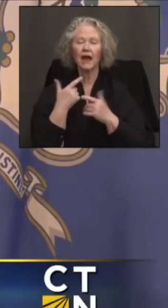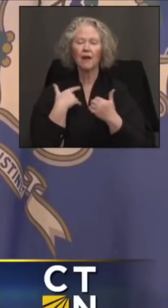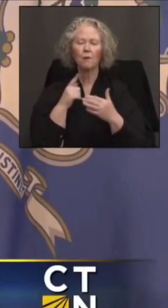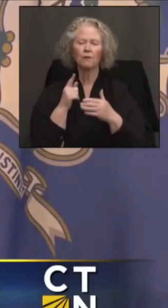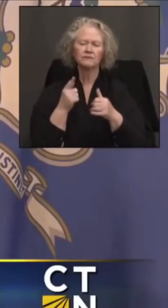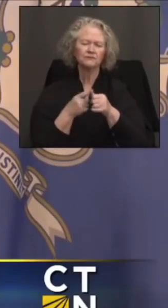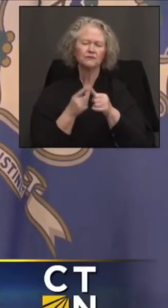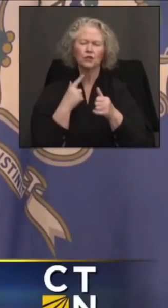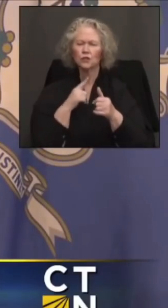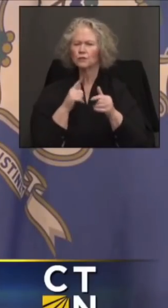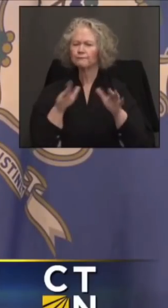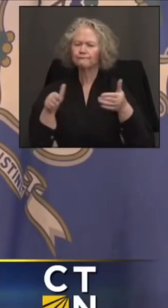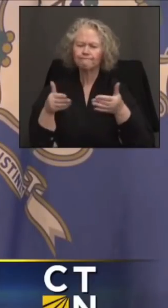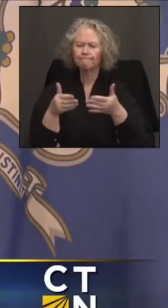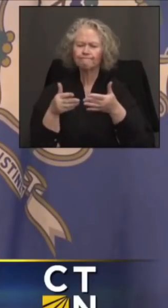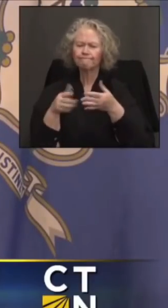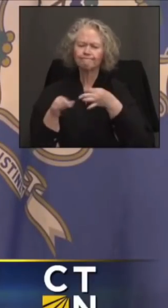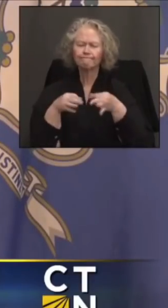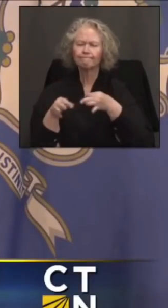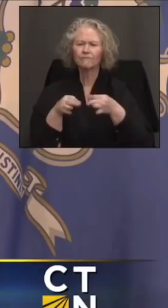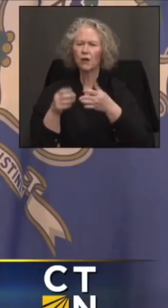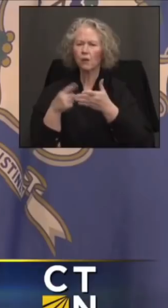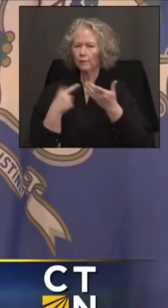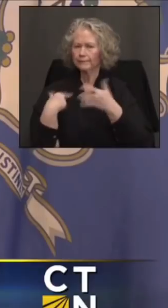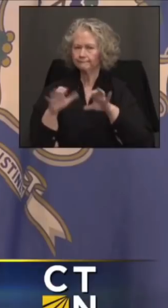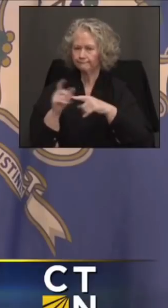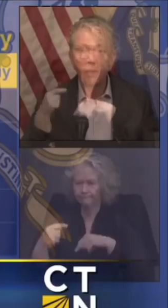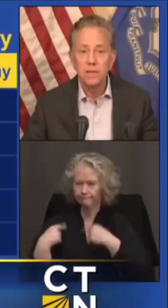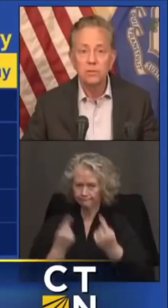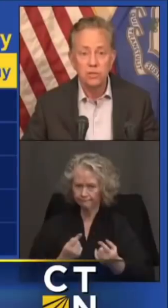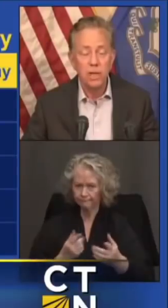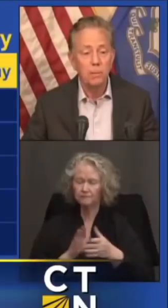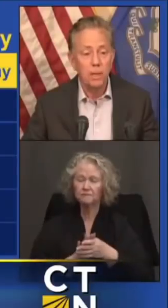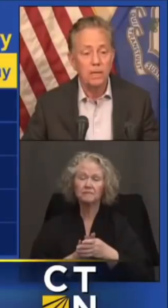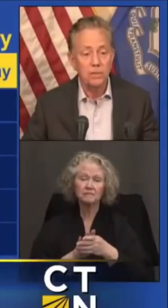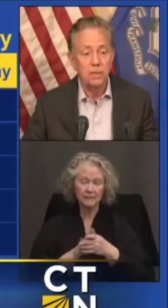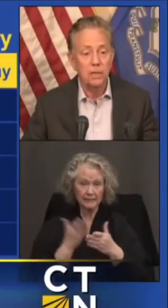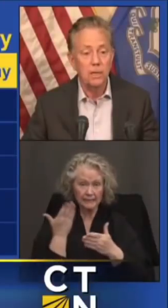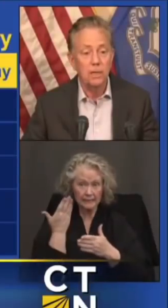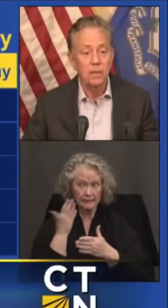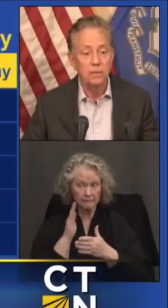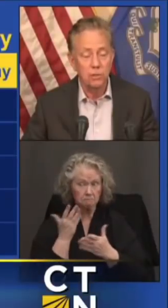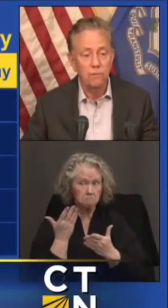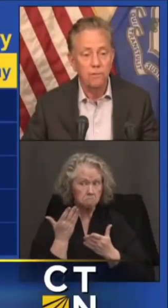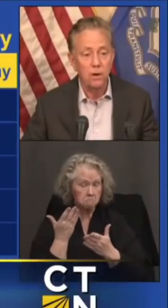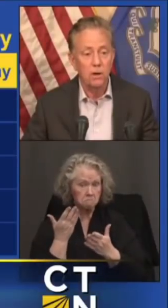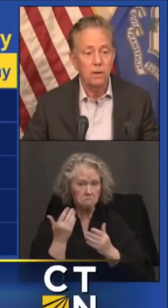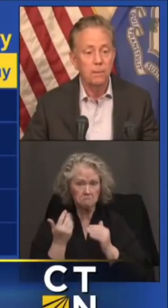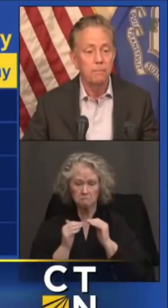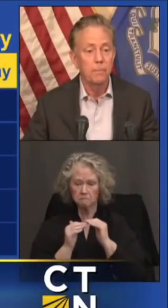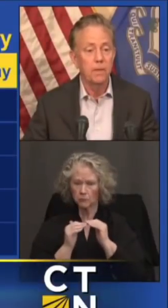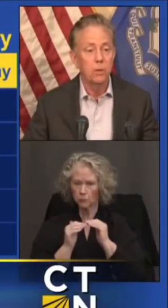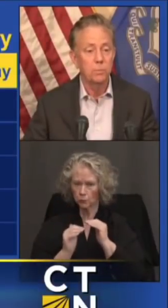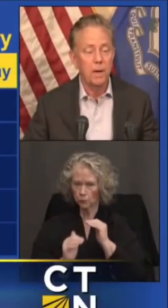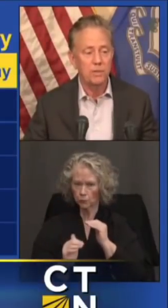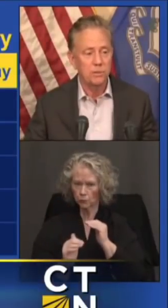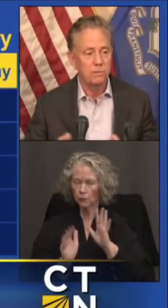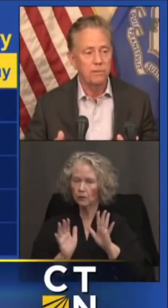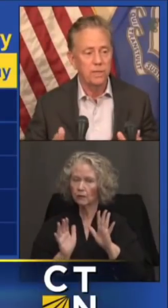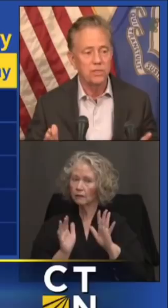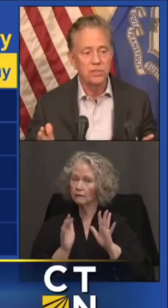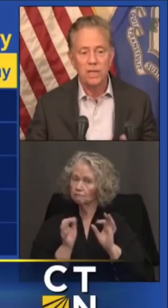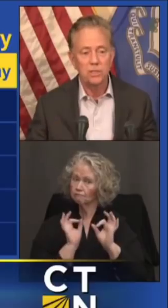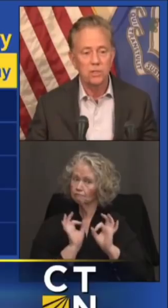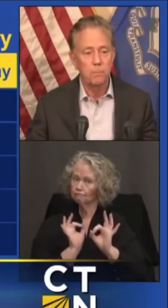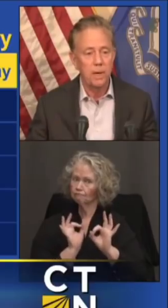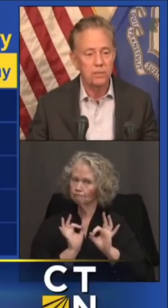quick snapshot of where we are. I think that things are stabilizing, and so far it looks positive